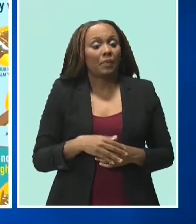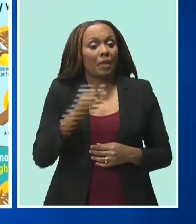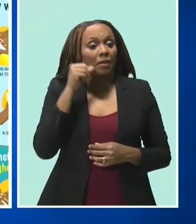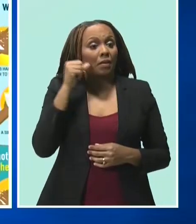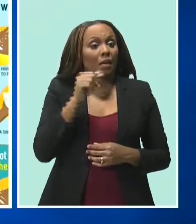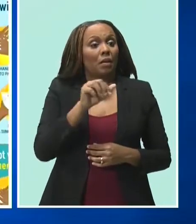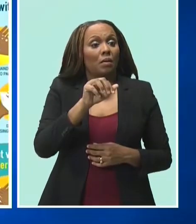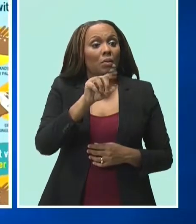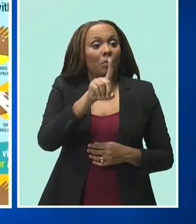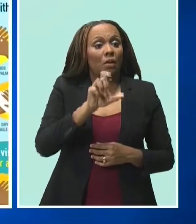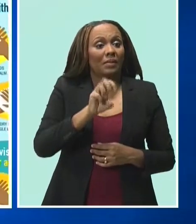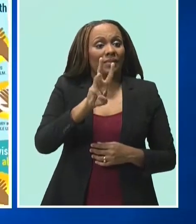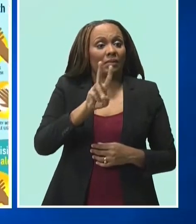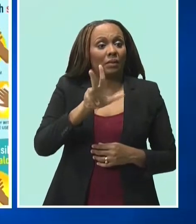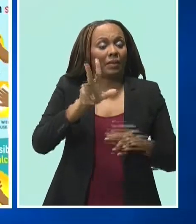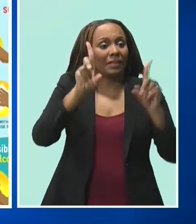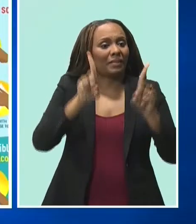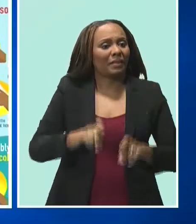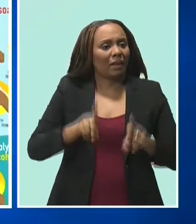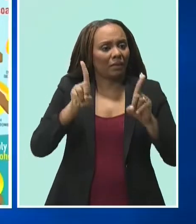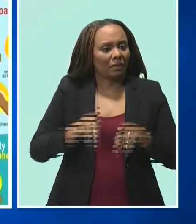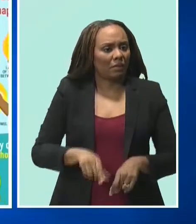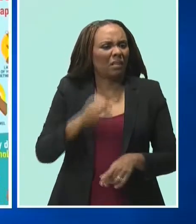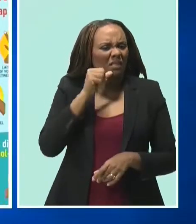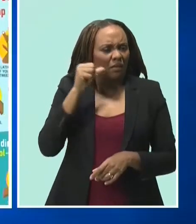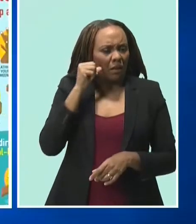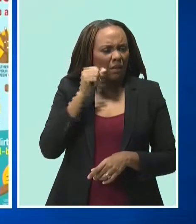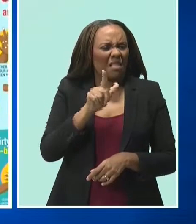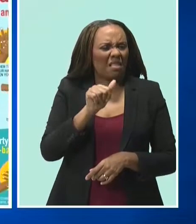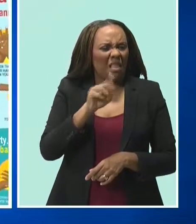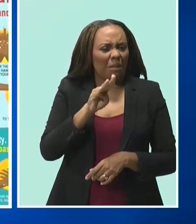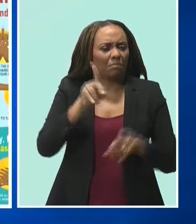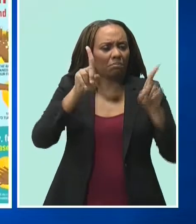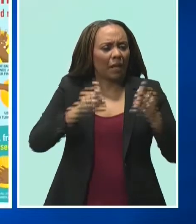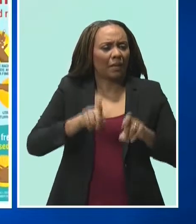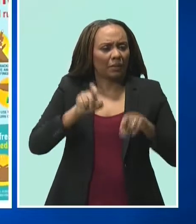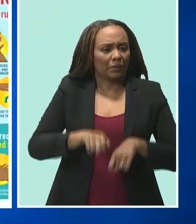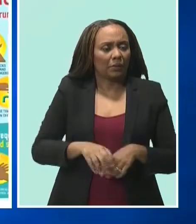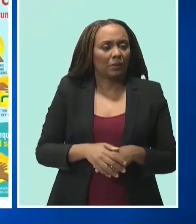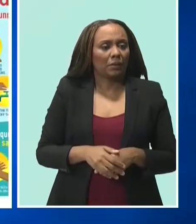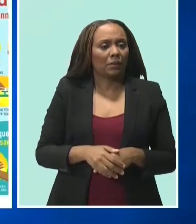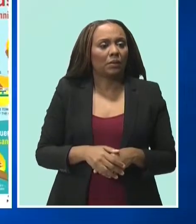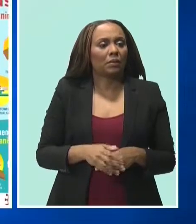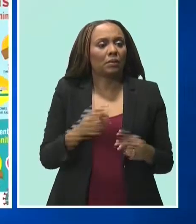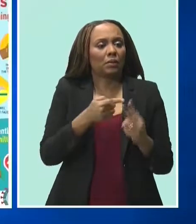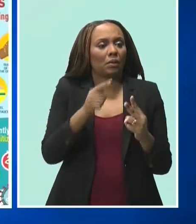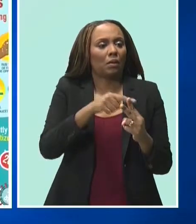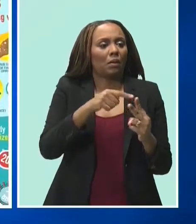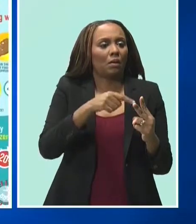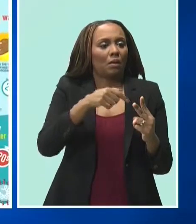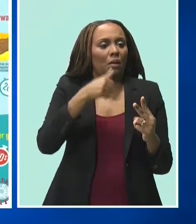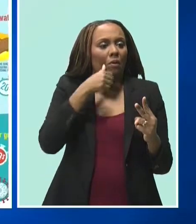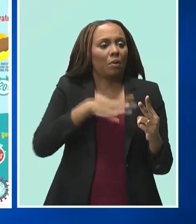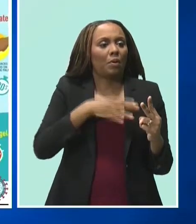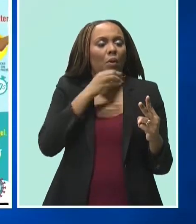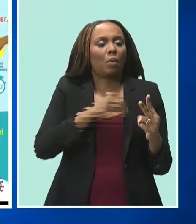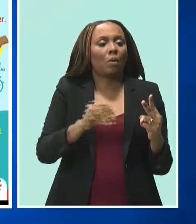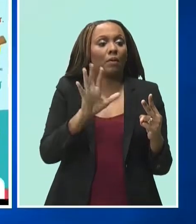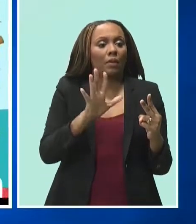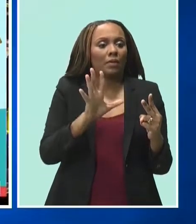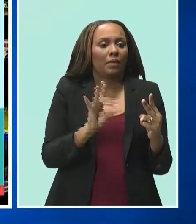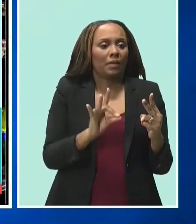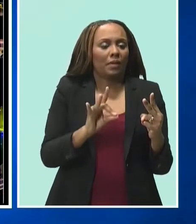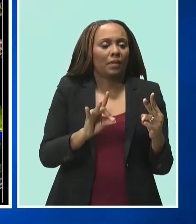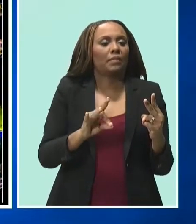were conducted yesterday by the Best dos Santos Public Health Lab. The 2 new cases are a 58-year-old Barbadian woman who arrived in the